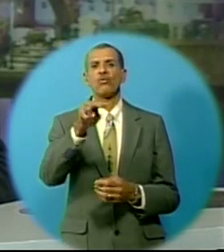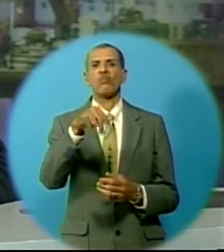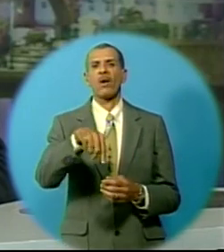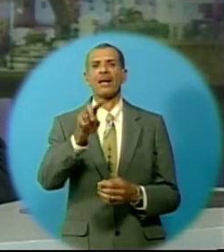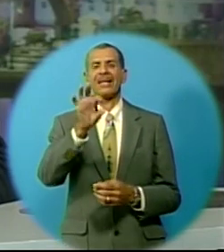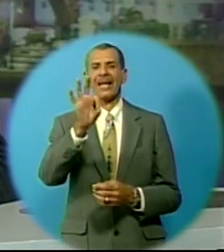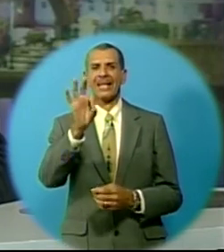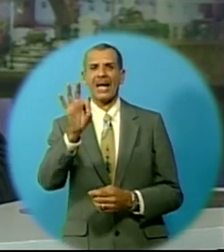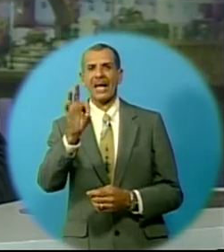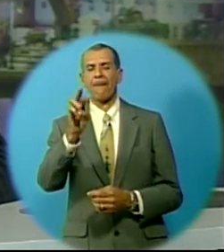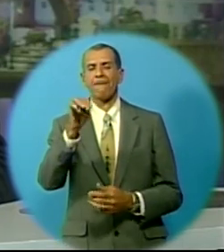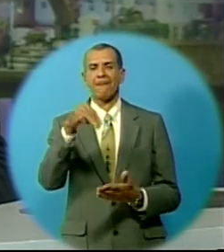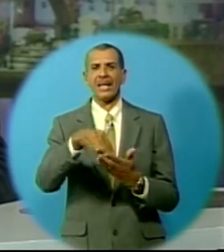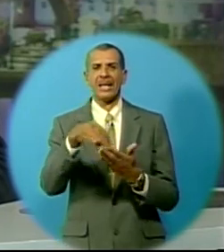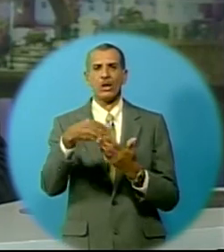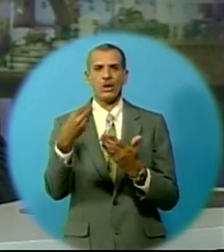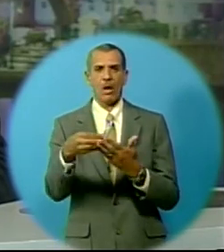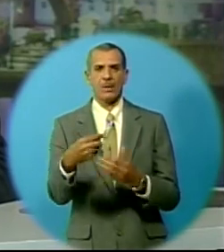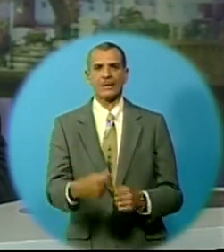$2.99 million.